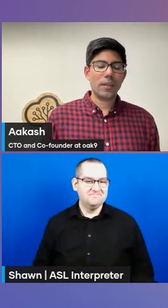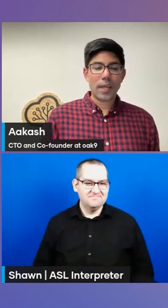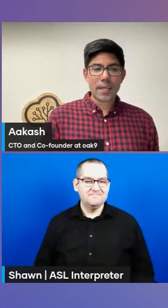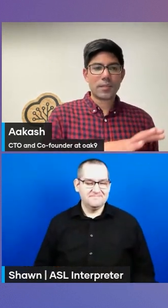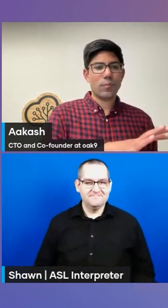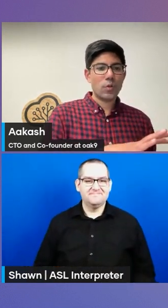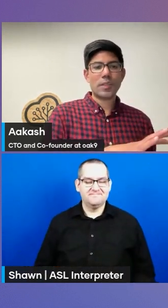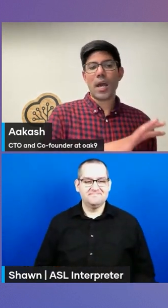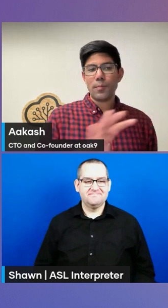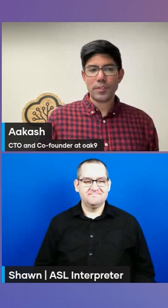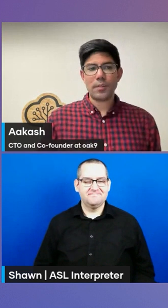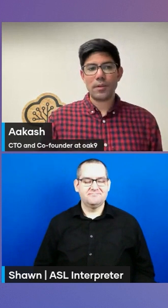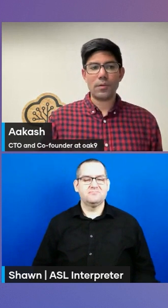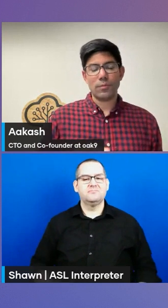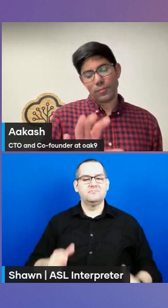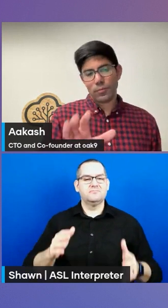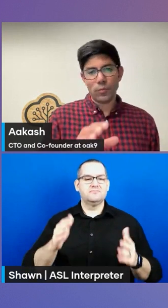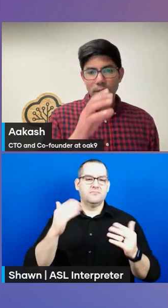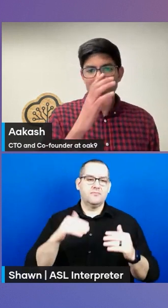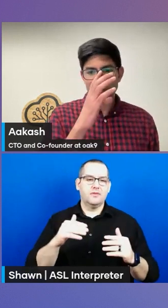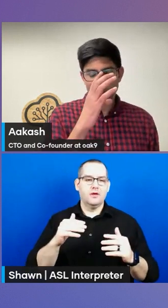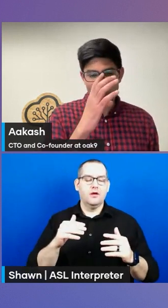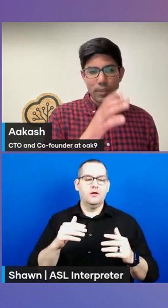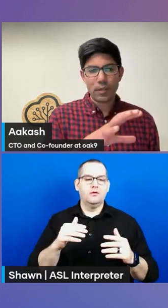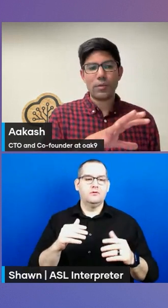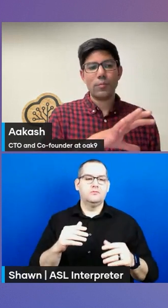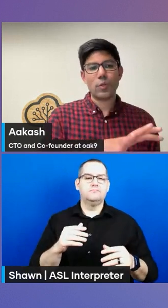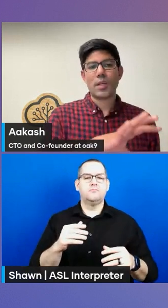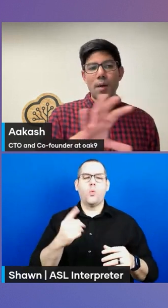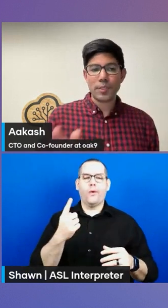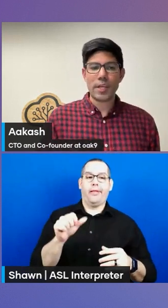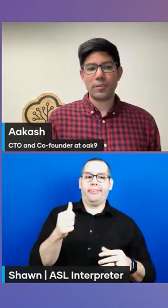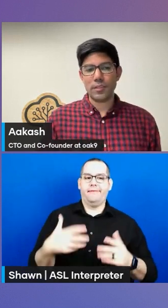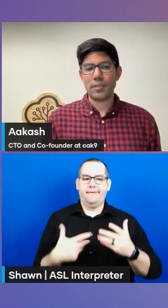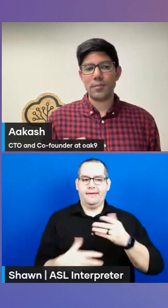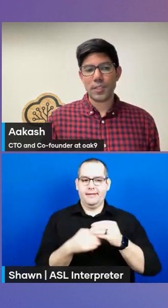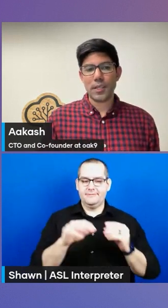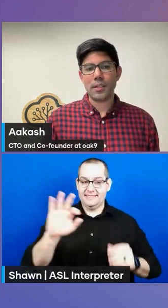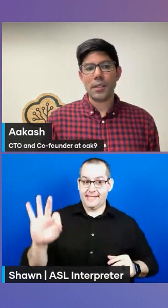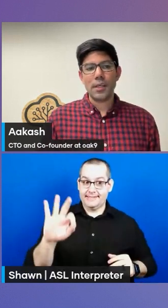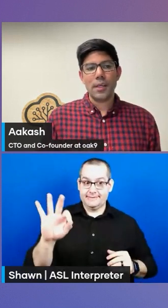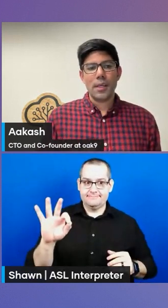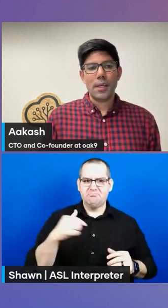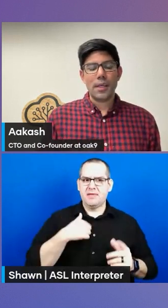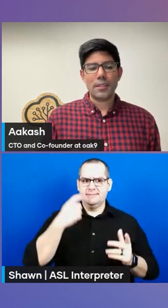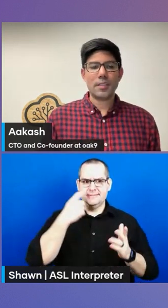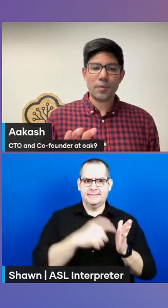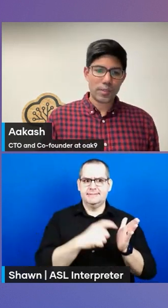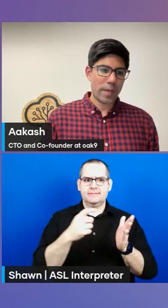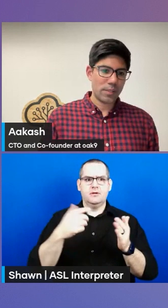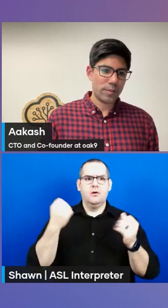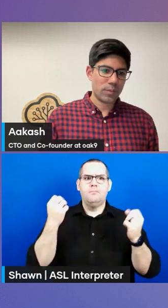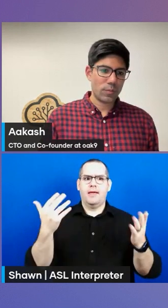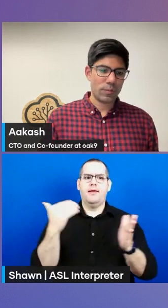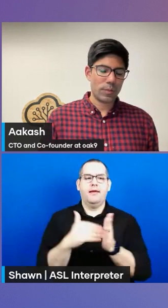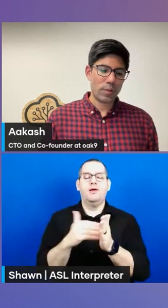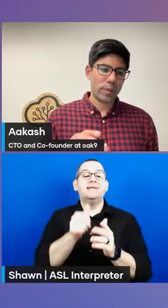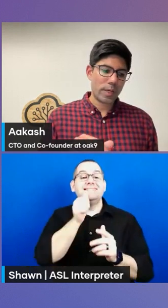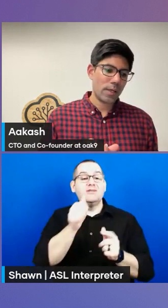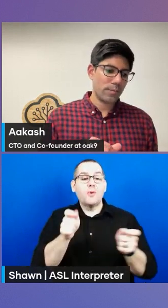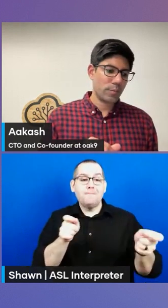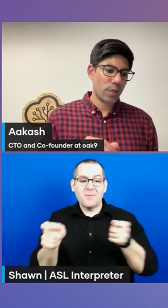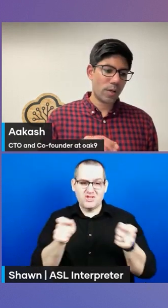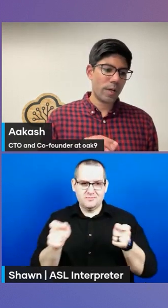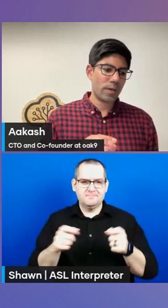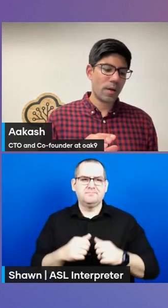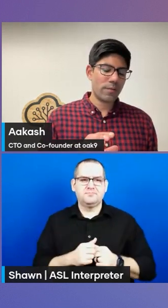Kind of the last most common, or one of the other most common challenges I'm seeing is secrets management. So I want to